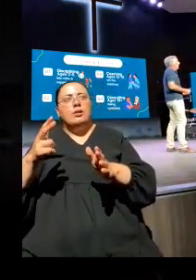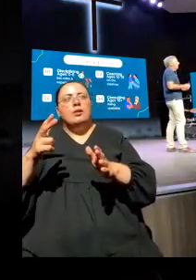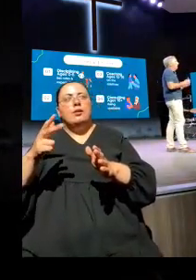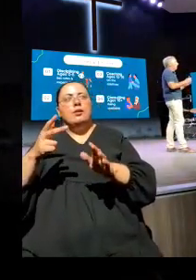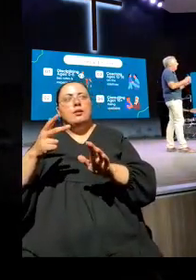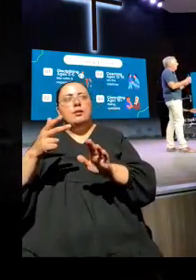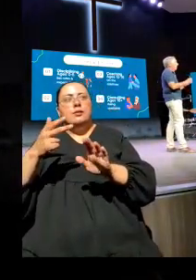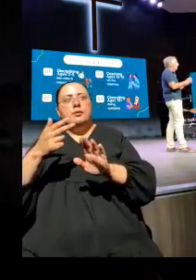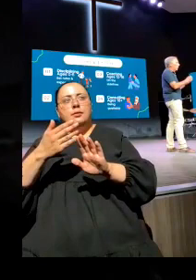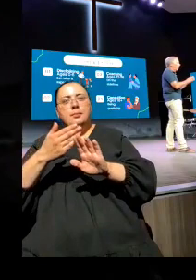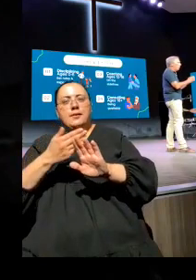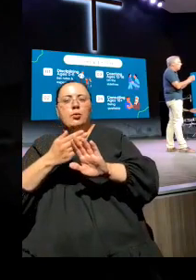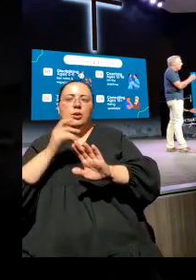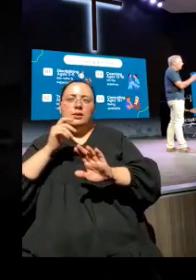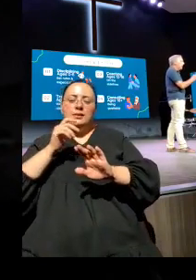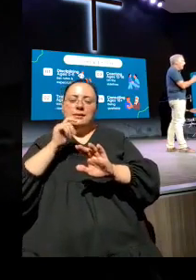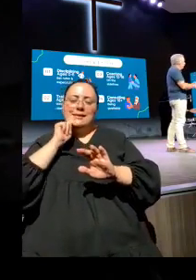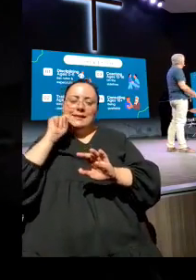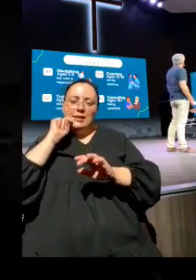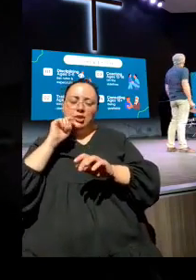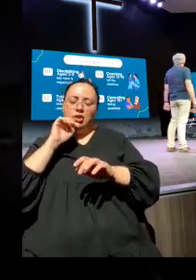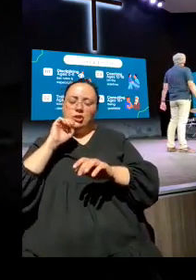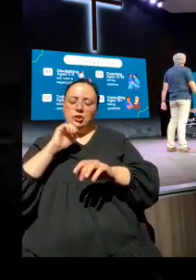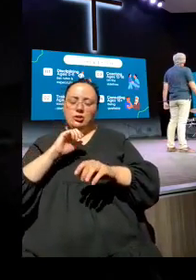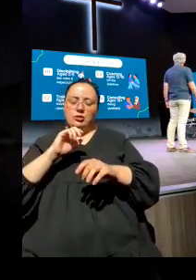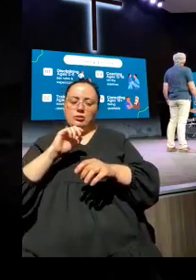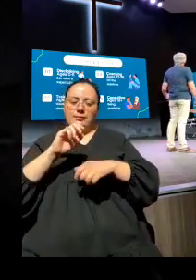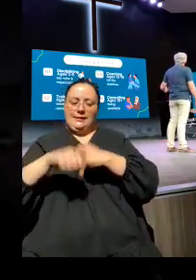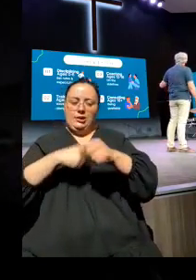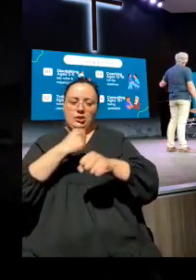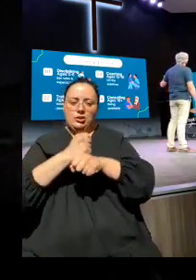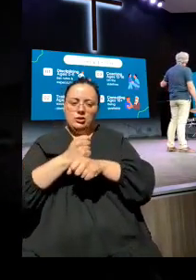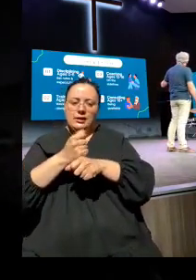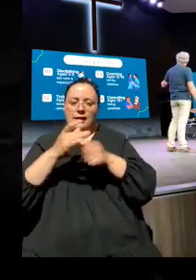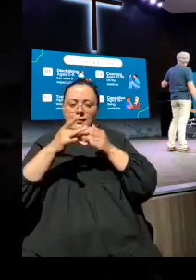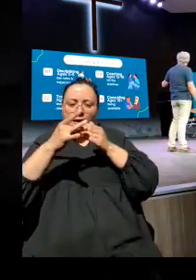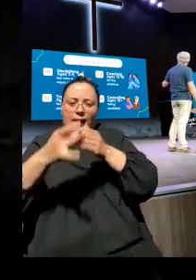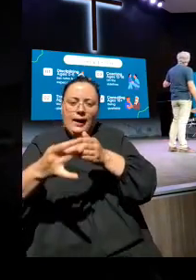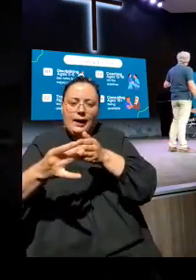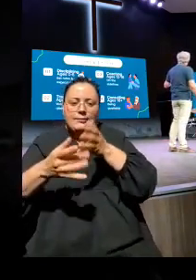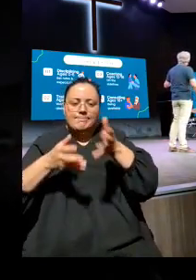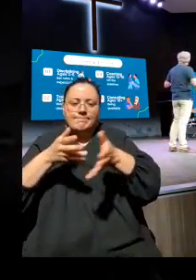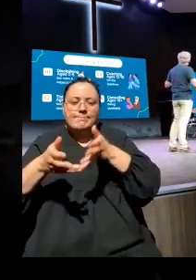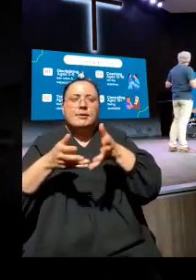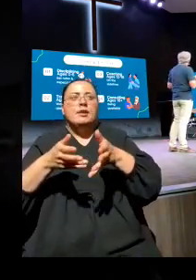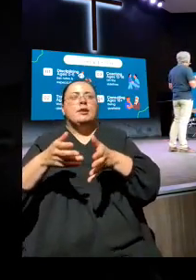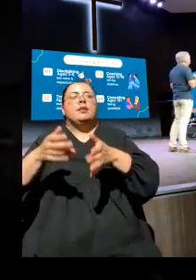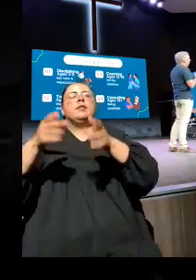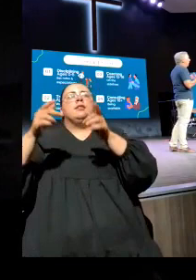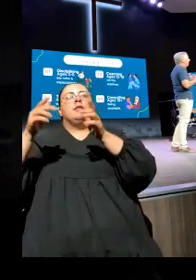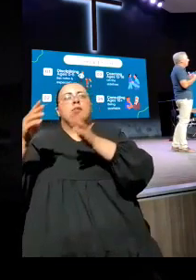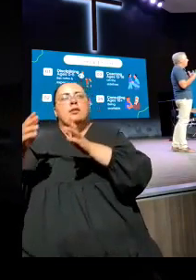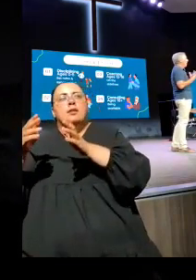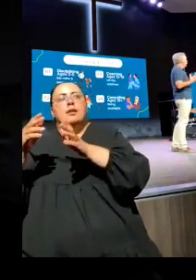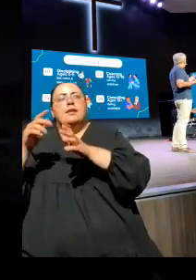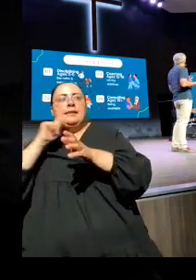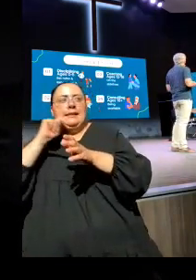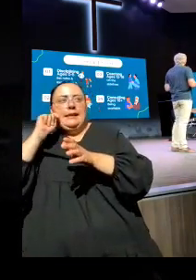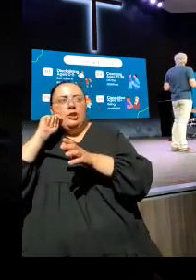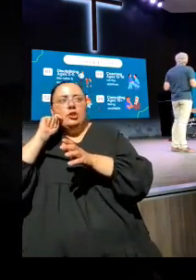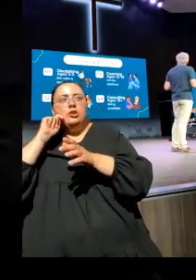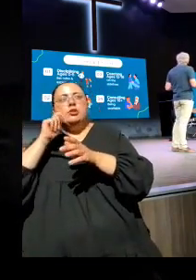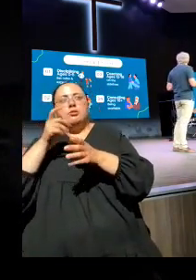like encouraging and guiding your kids from the sideline. And then we got consulting, which is when you enter the phase that you have adult